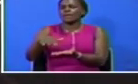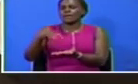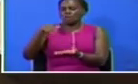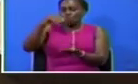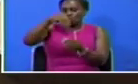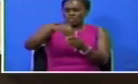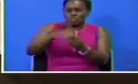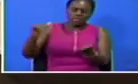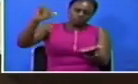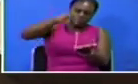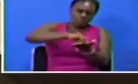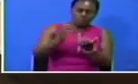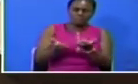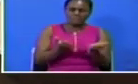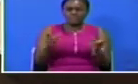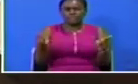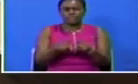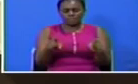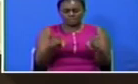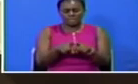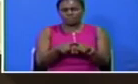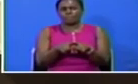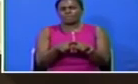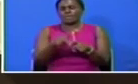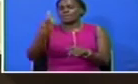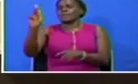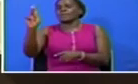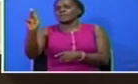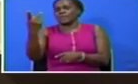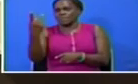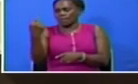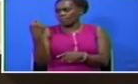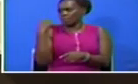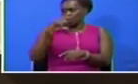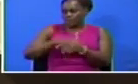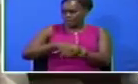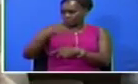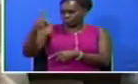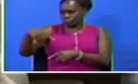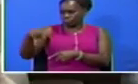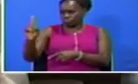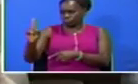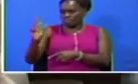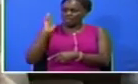JKIA. The investments are also buoyed by the fact that Kenya recently got the go-ahead for